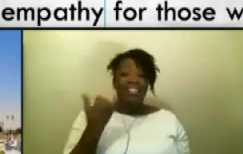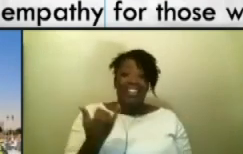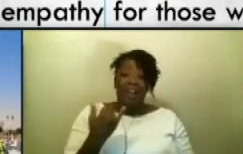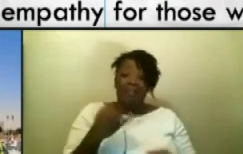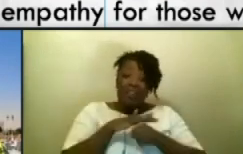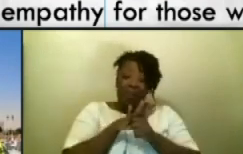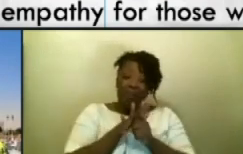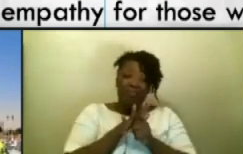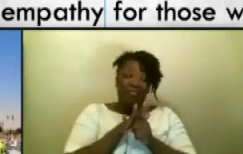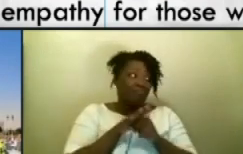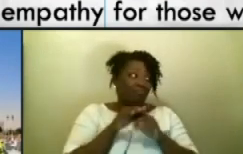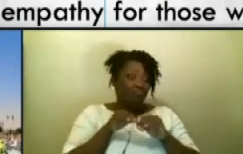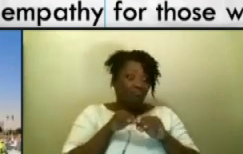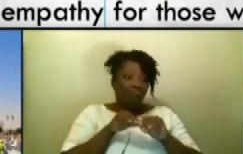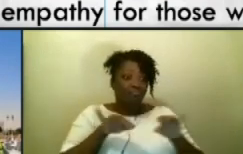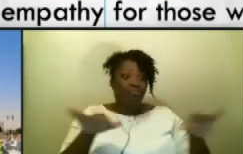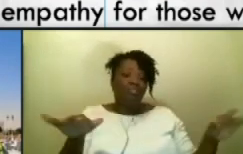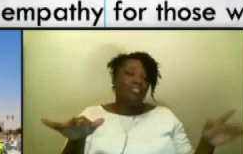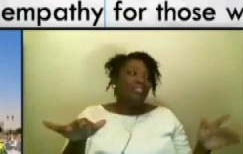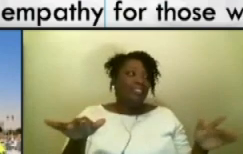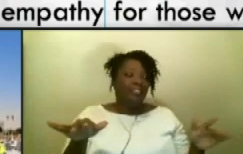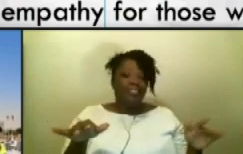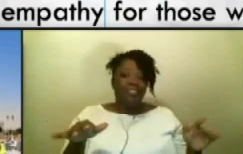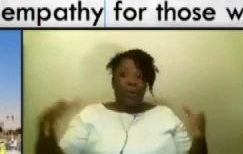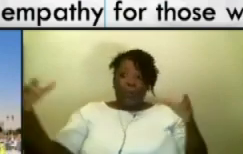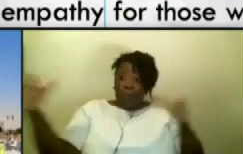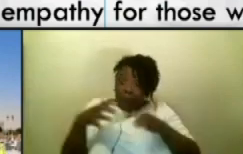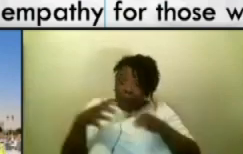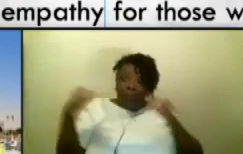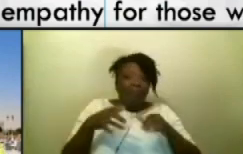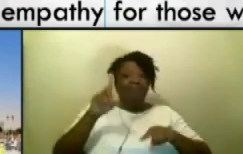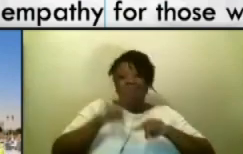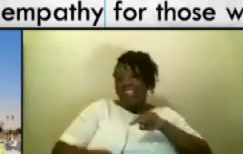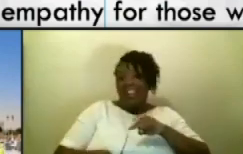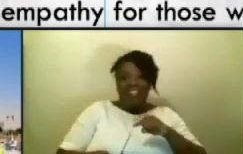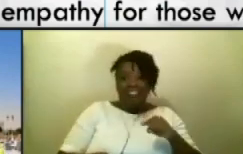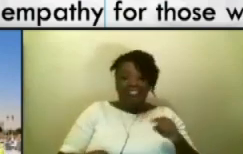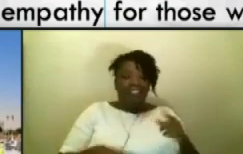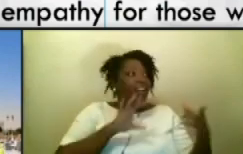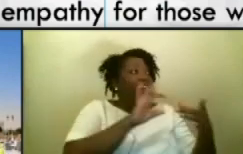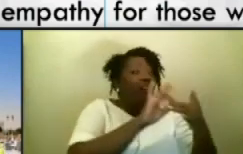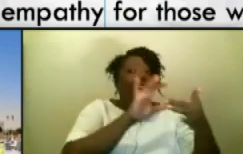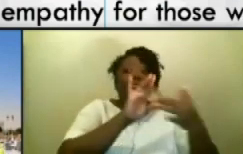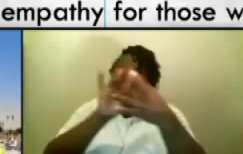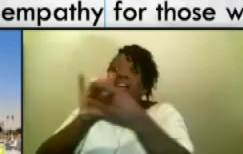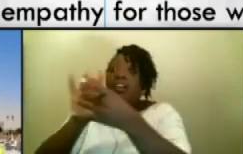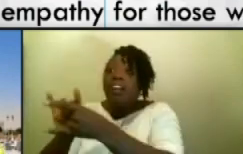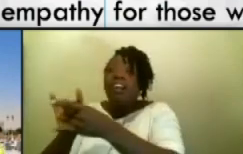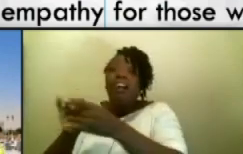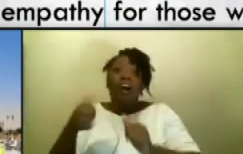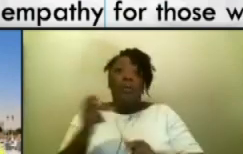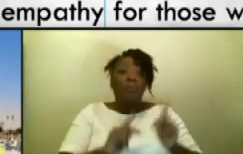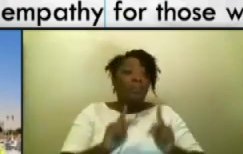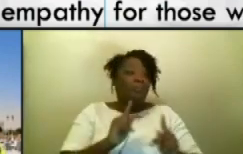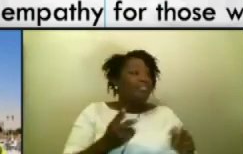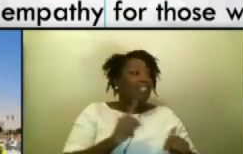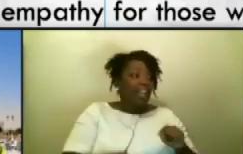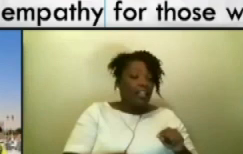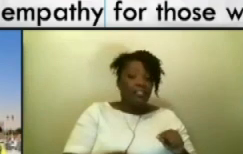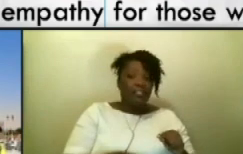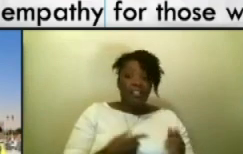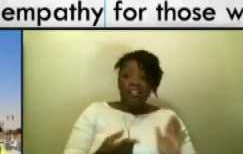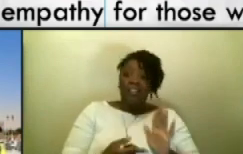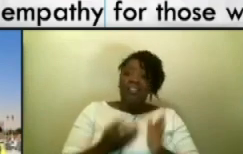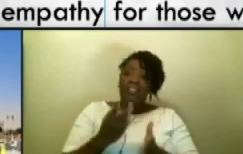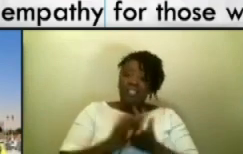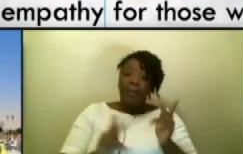hit on folks and has impacted their spirituality and ability to be able to connect with their creator, because a lot of us get that feeling